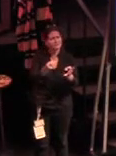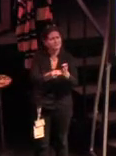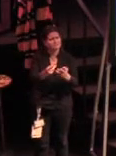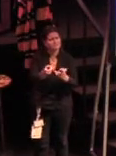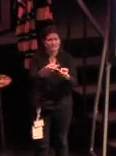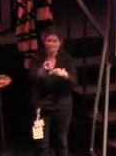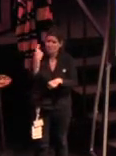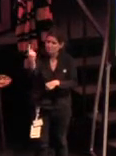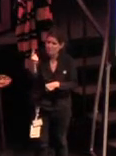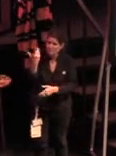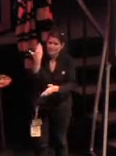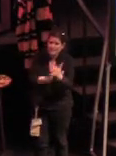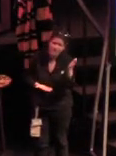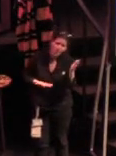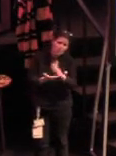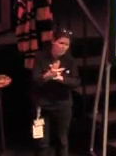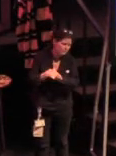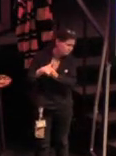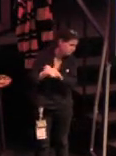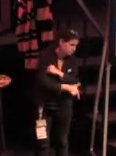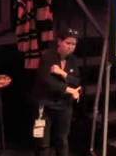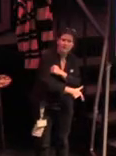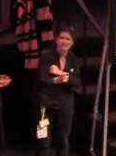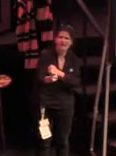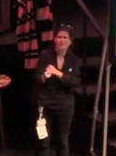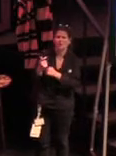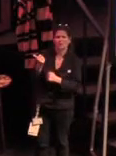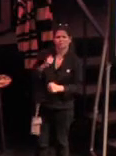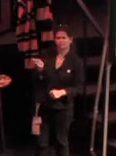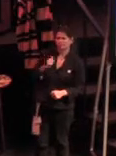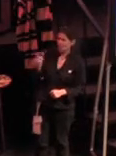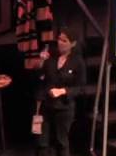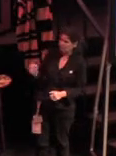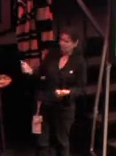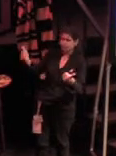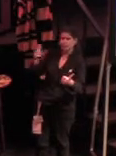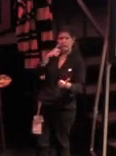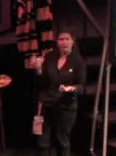assume everybody can show up and that it's fine to be there.